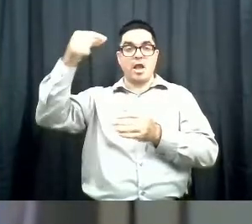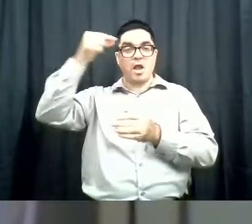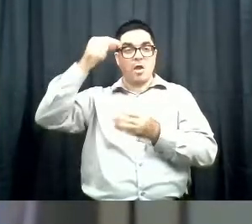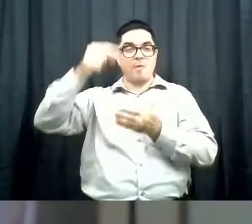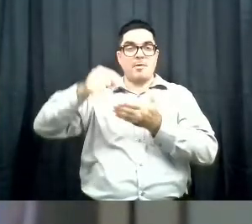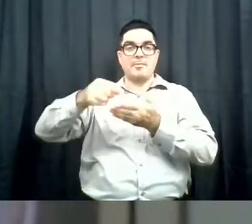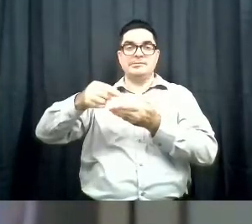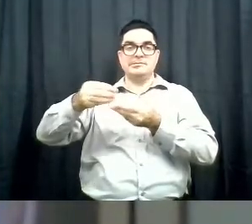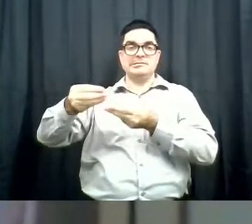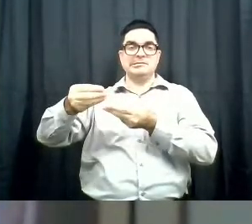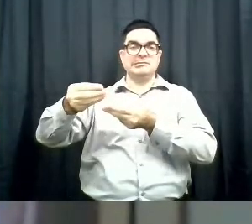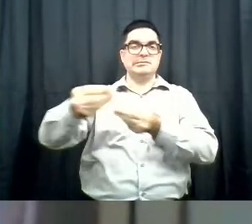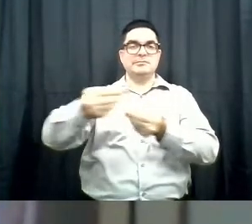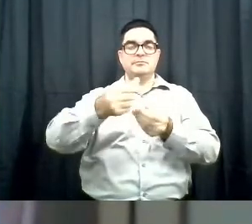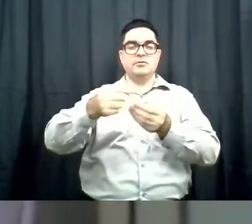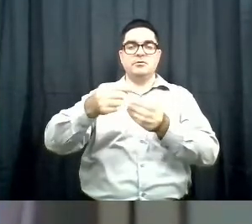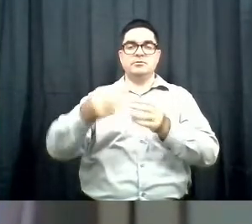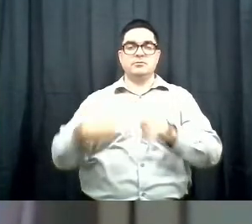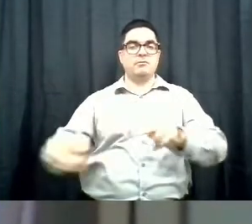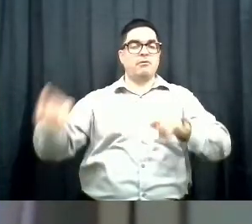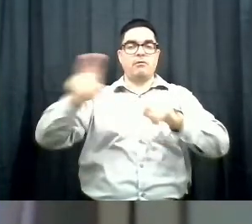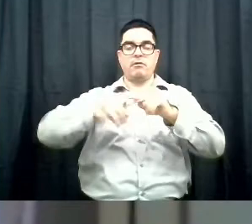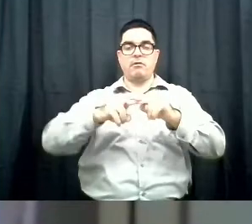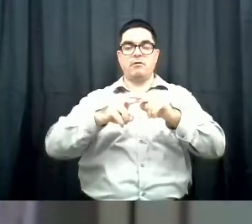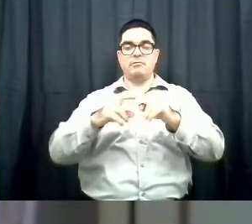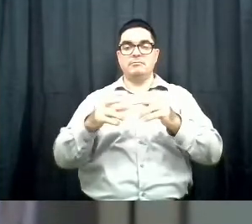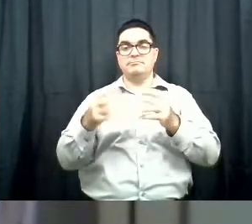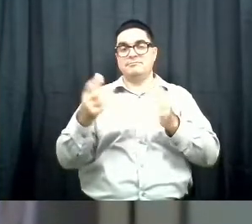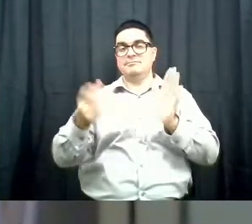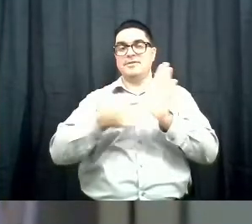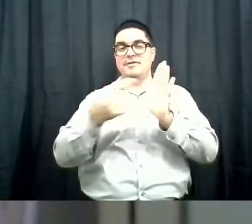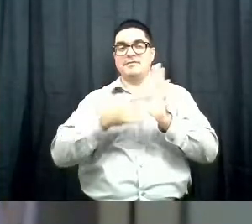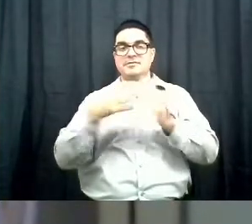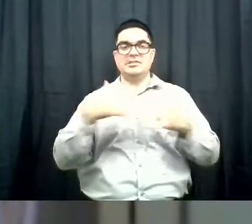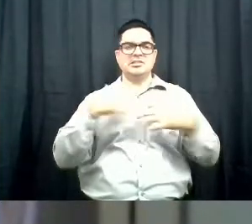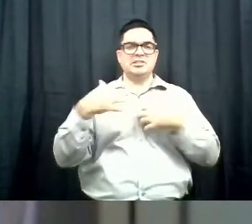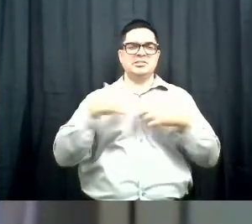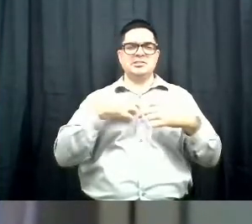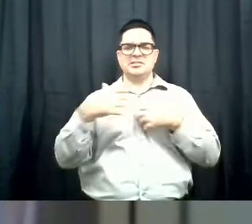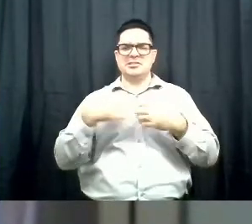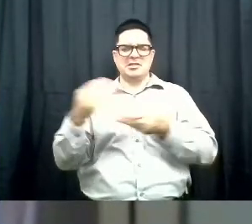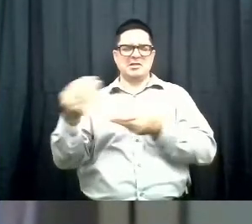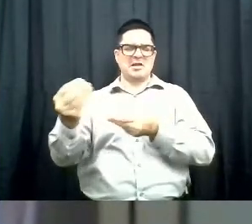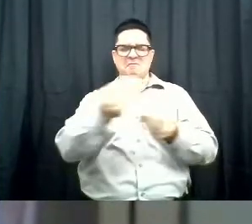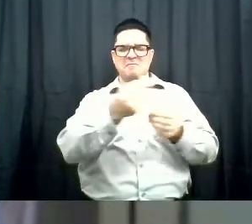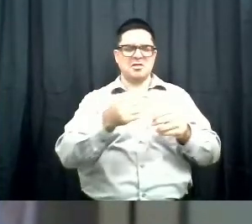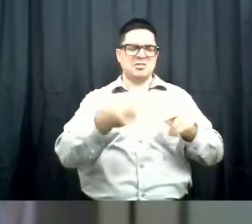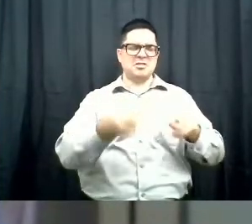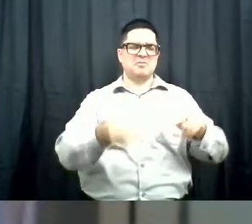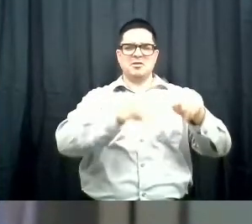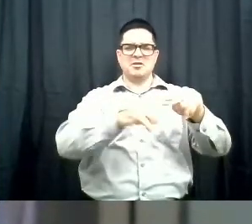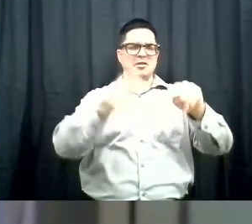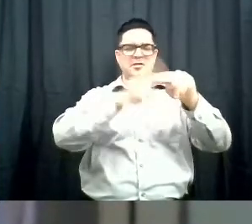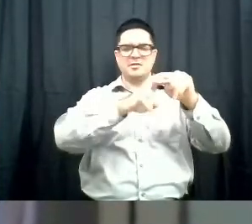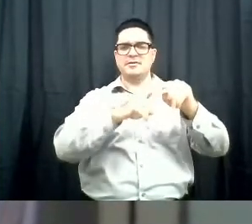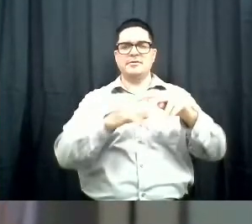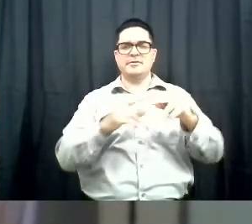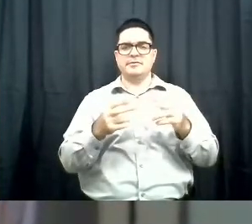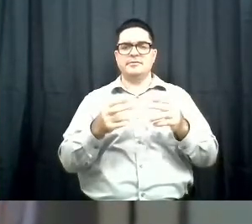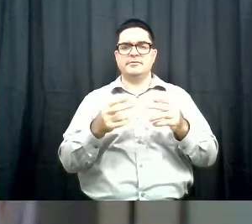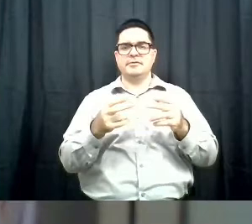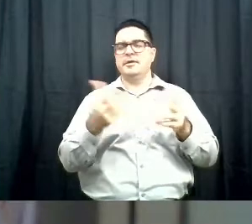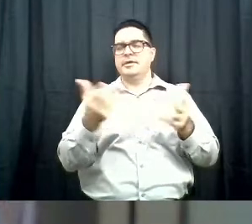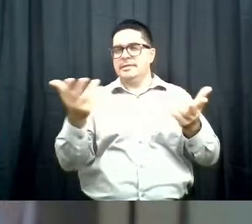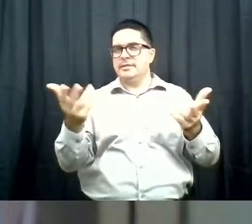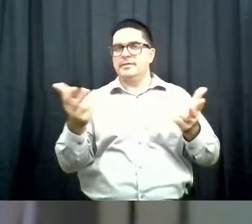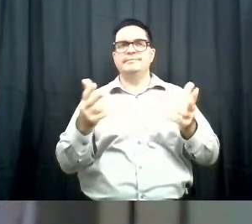hear the board being criticized for allowing governmental spending to rise, all from the same sources that are hitting us on